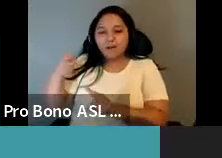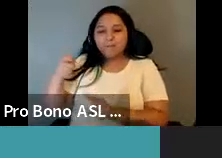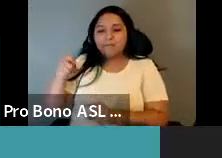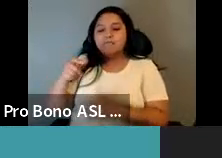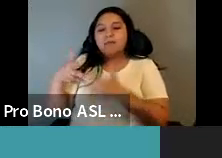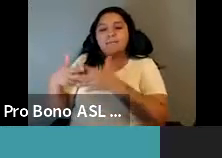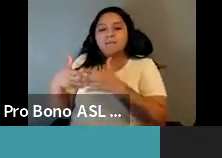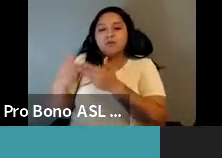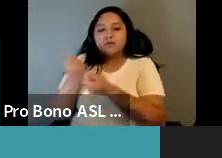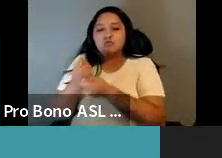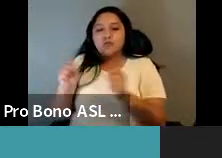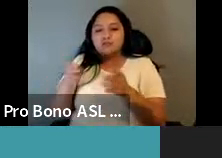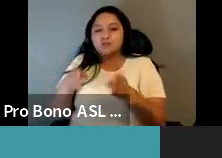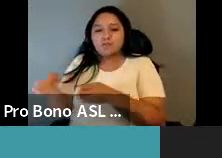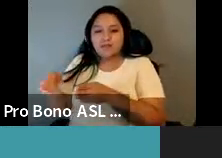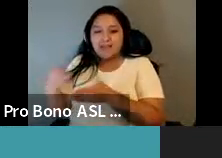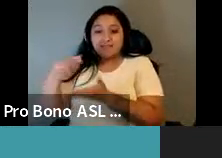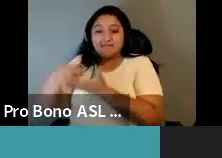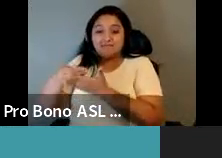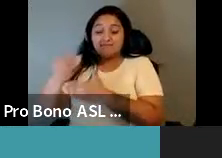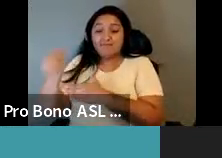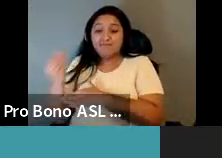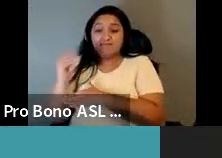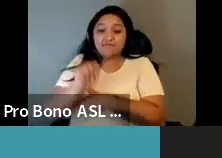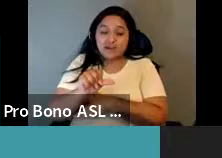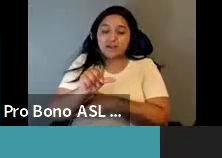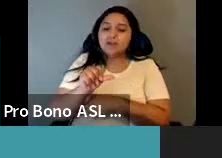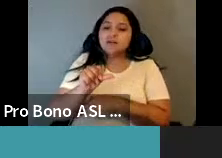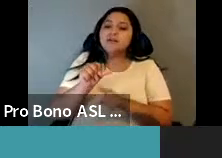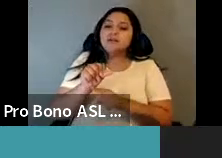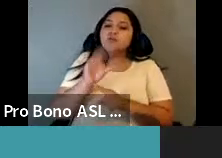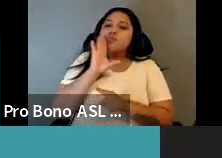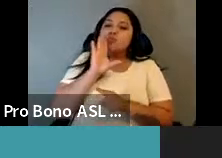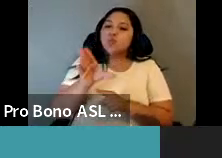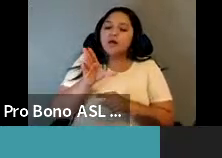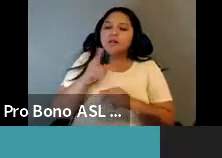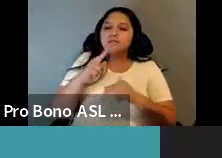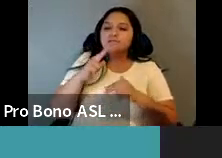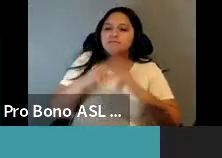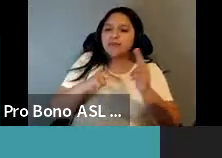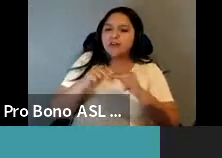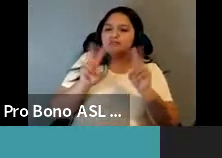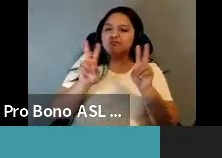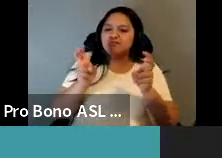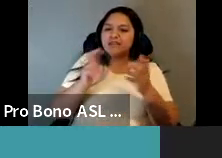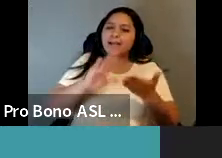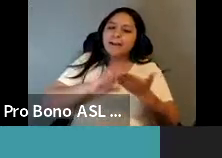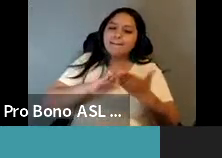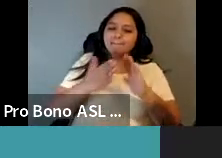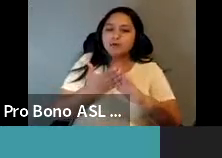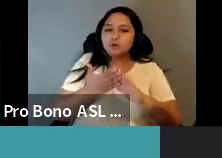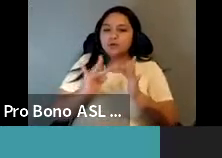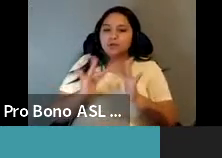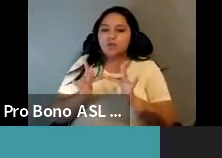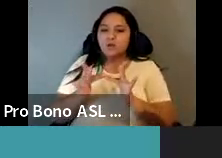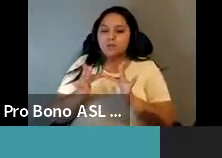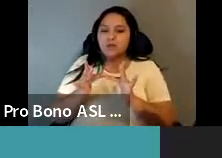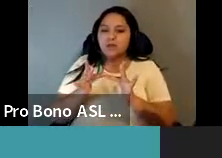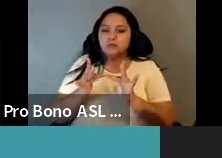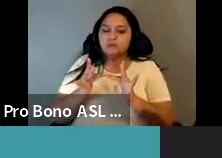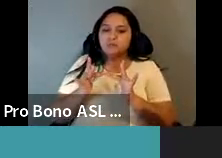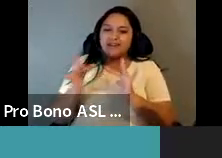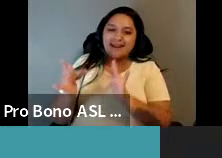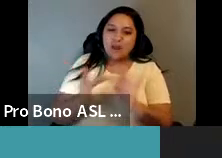funds to build out what we call community broadband network in our households that